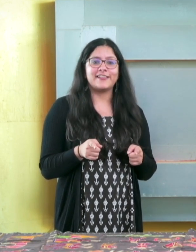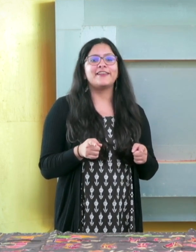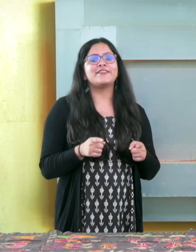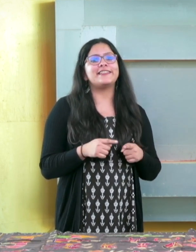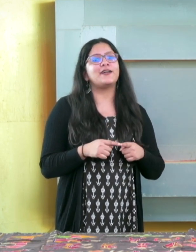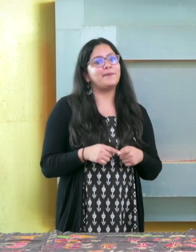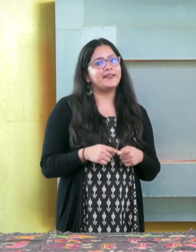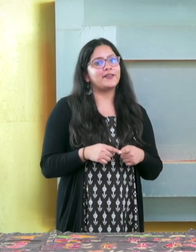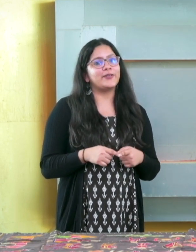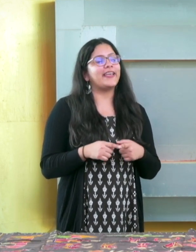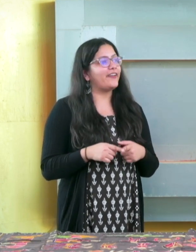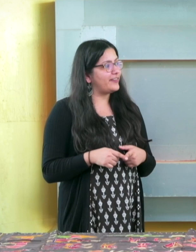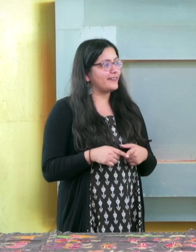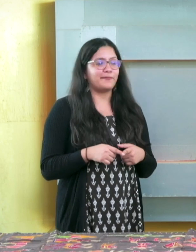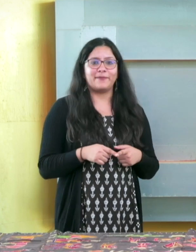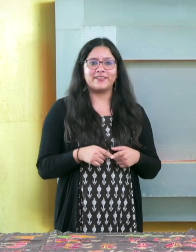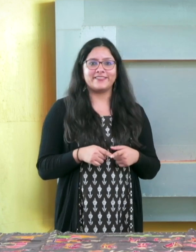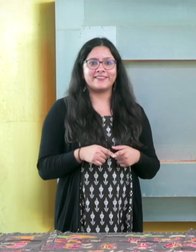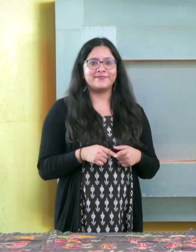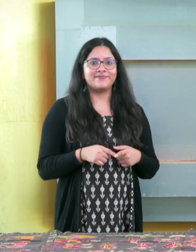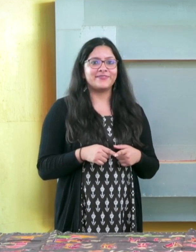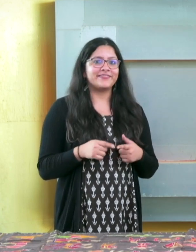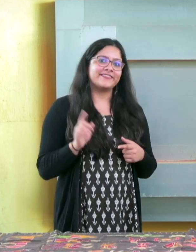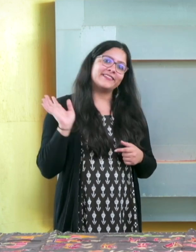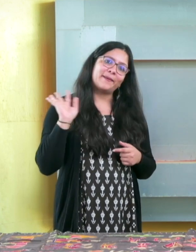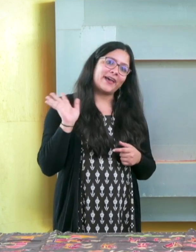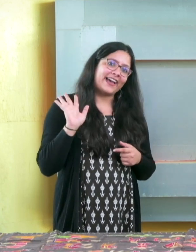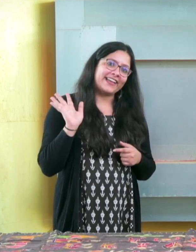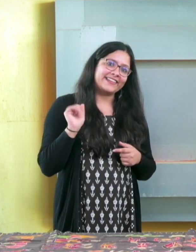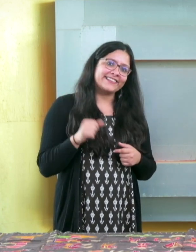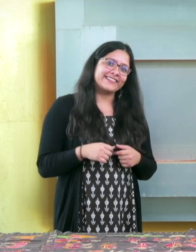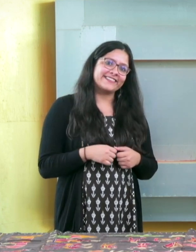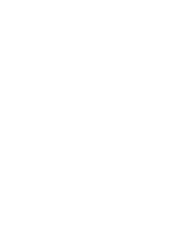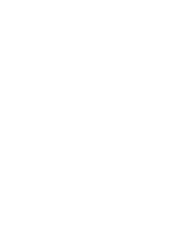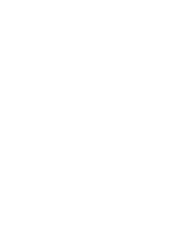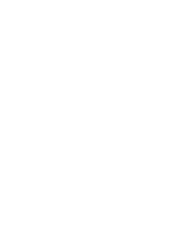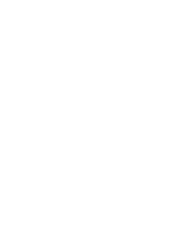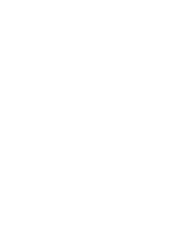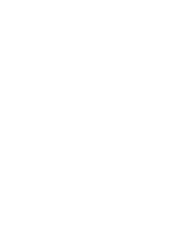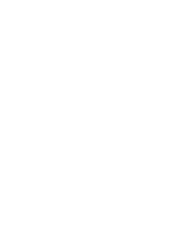handles to stay updated with everything that MAP does. Thanks for watching. Bye!